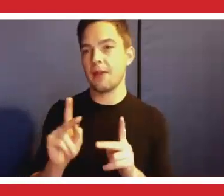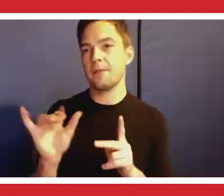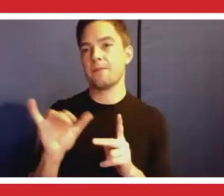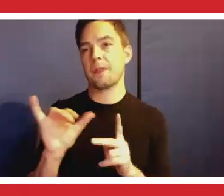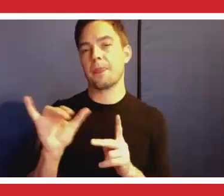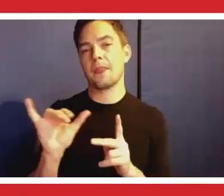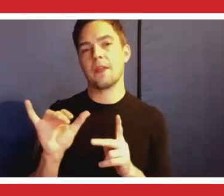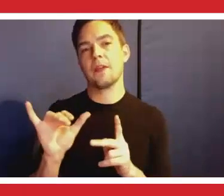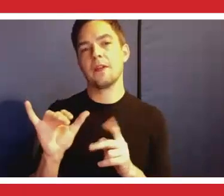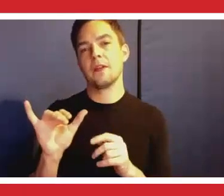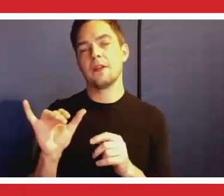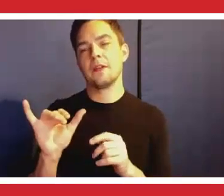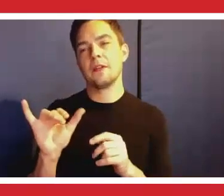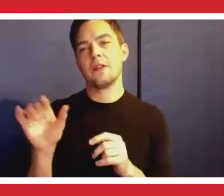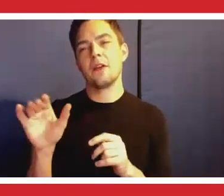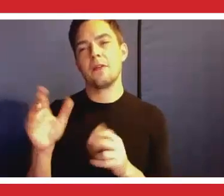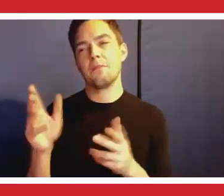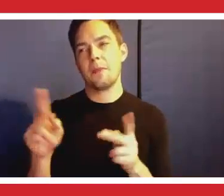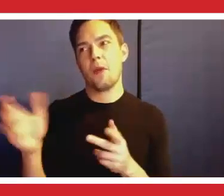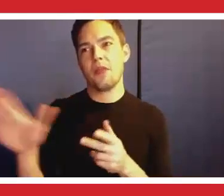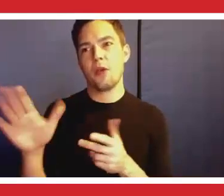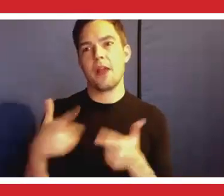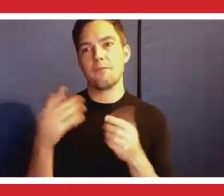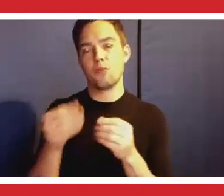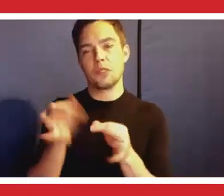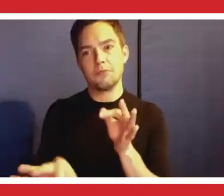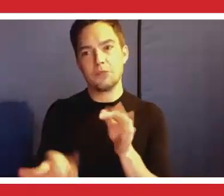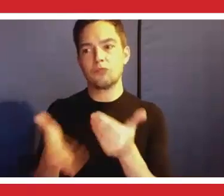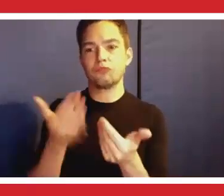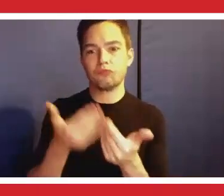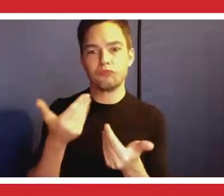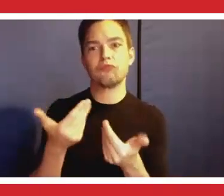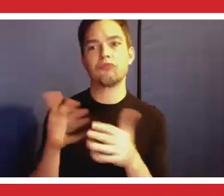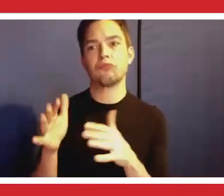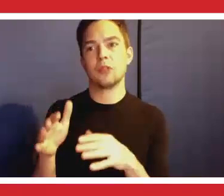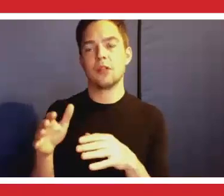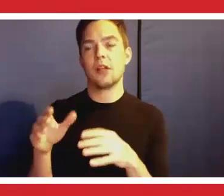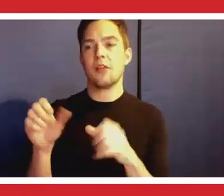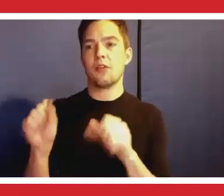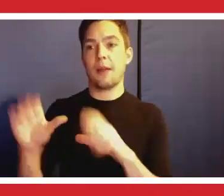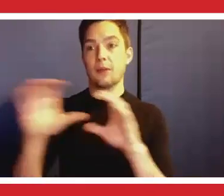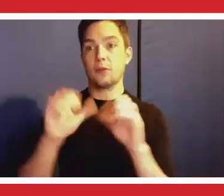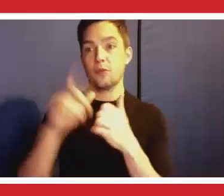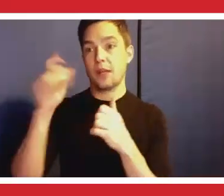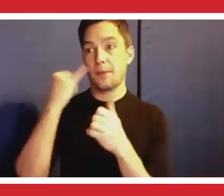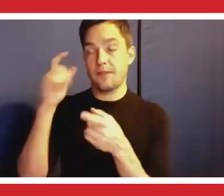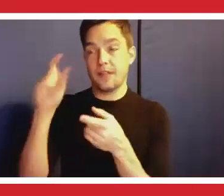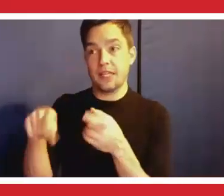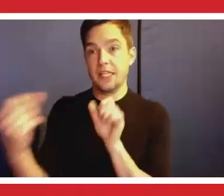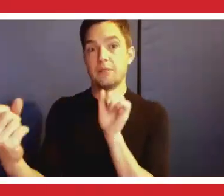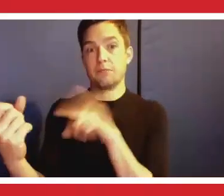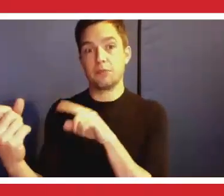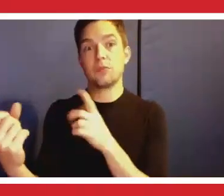their life to be simple and easy, that they can communicate with the government if they want to